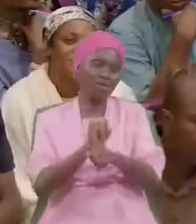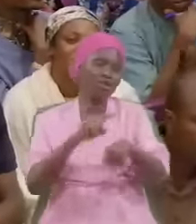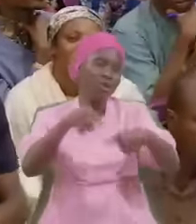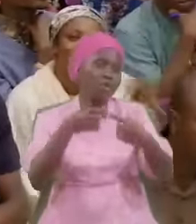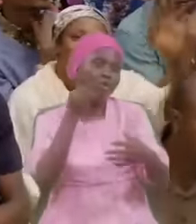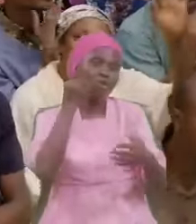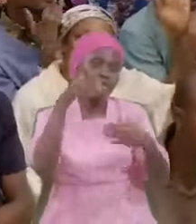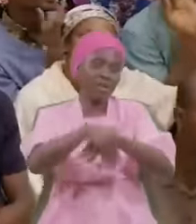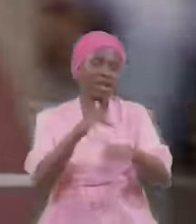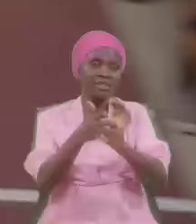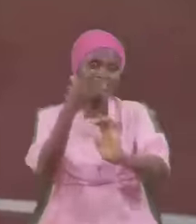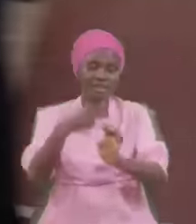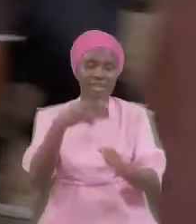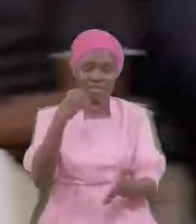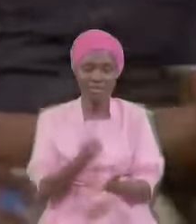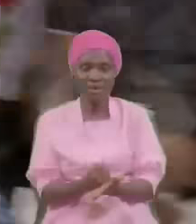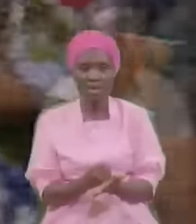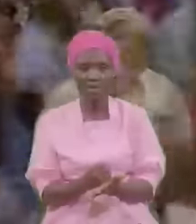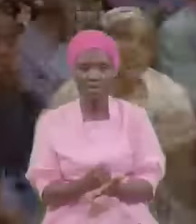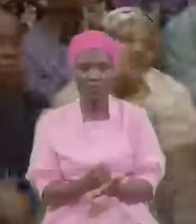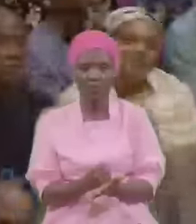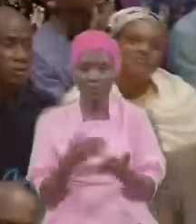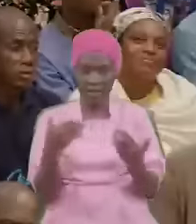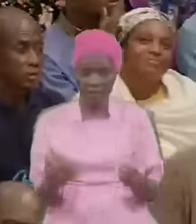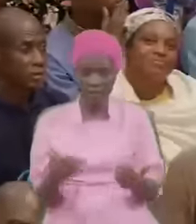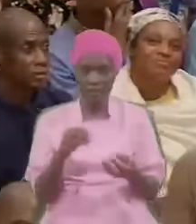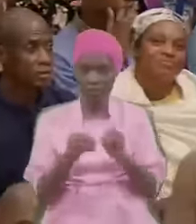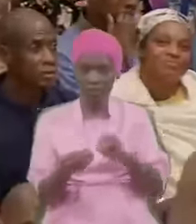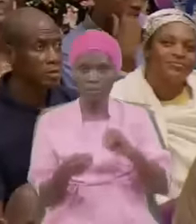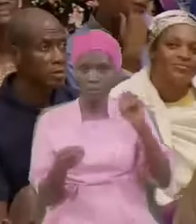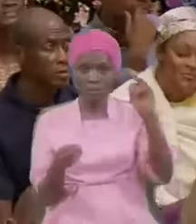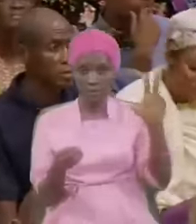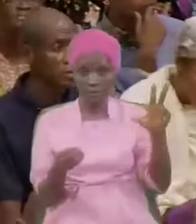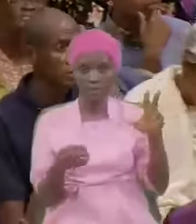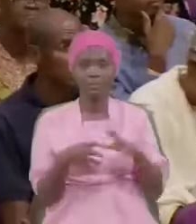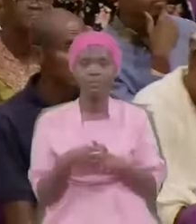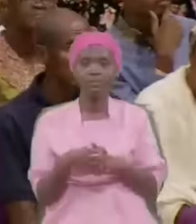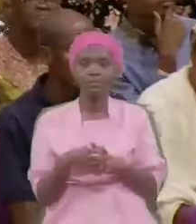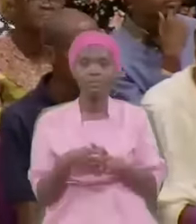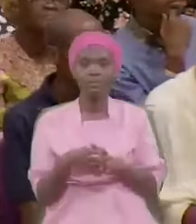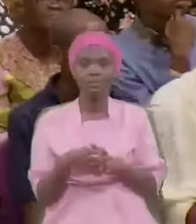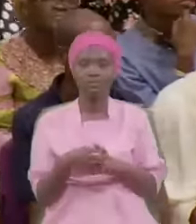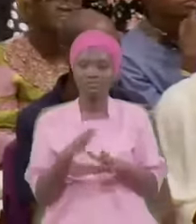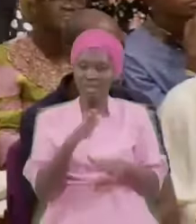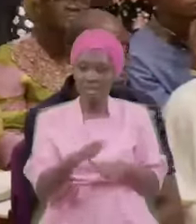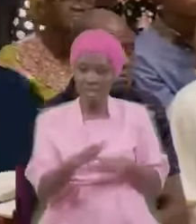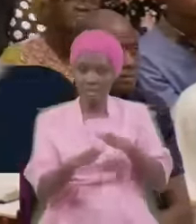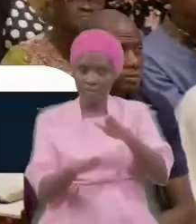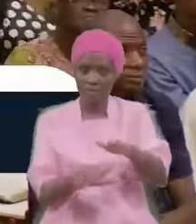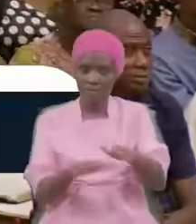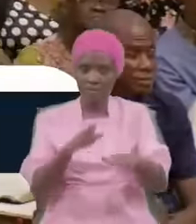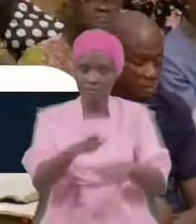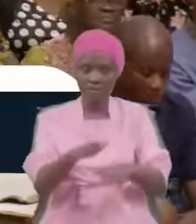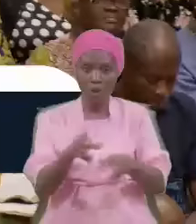in Jesus' name. We're coming to number three now. Step by step